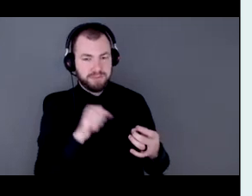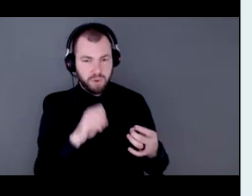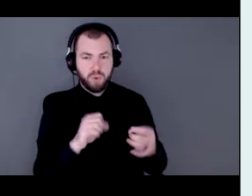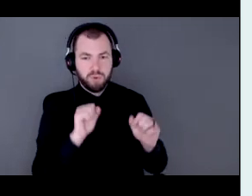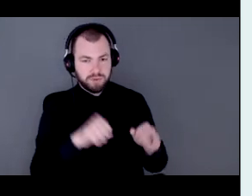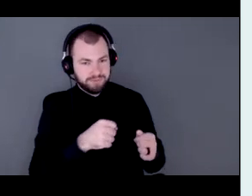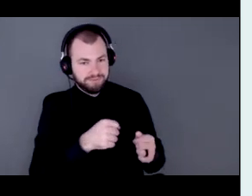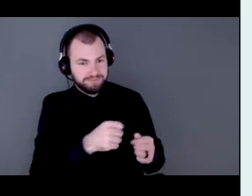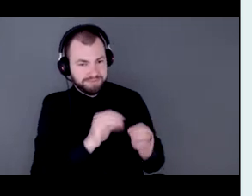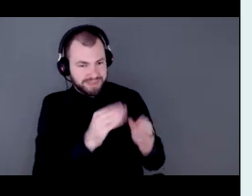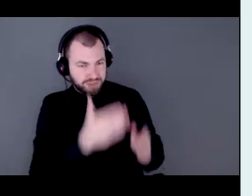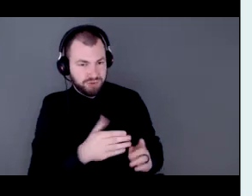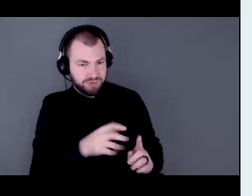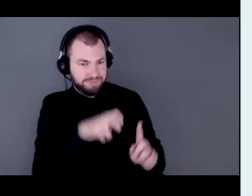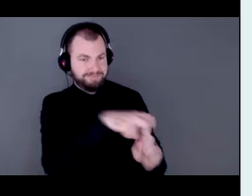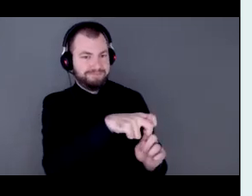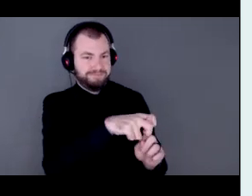those.